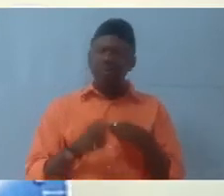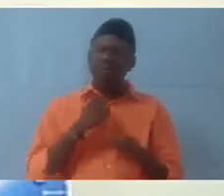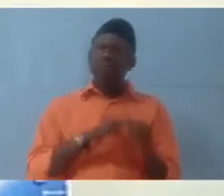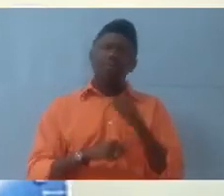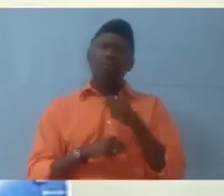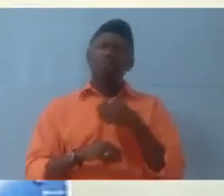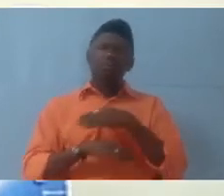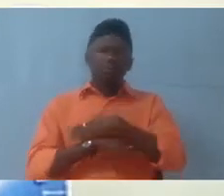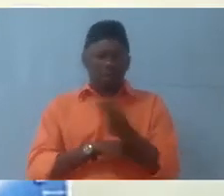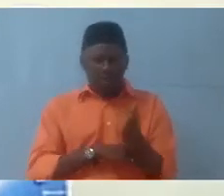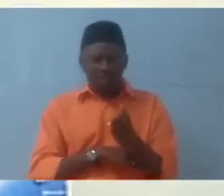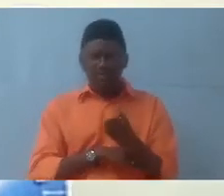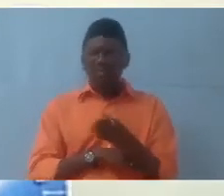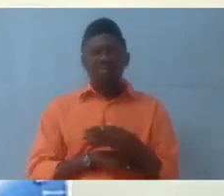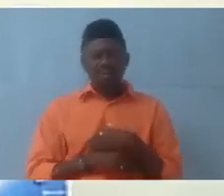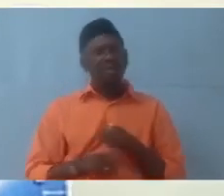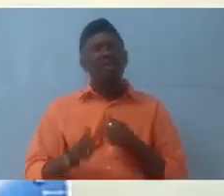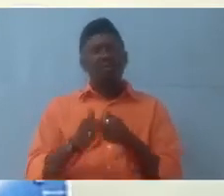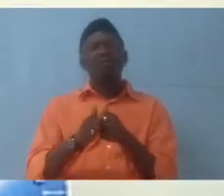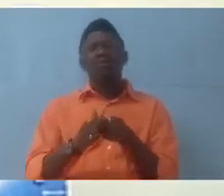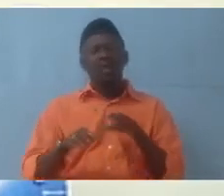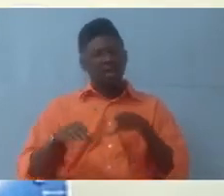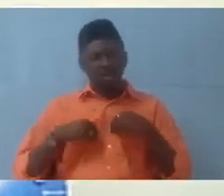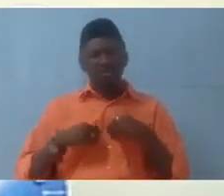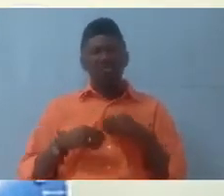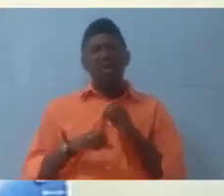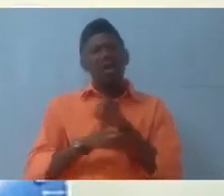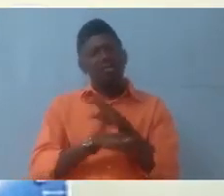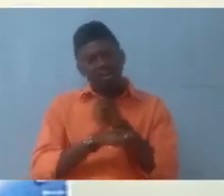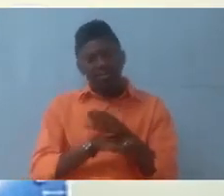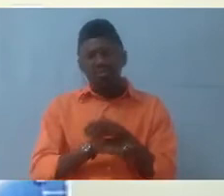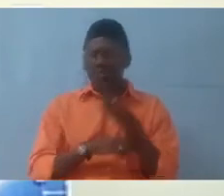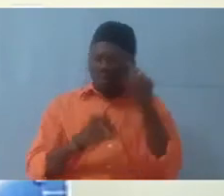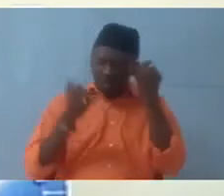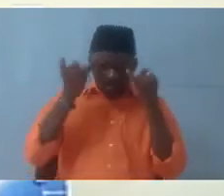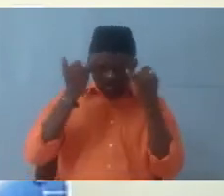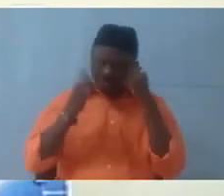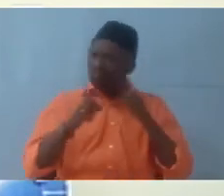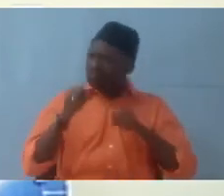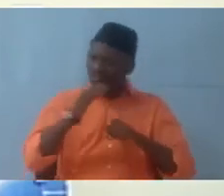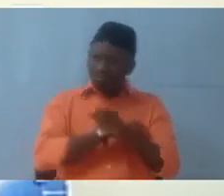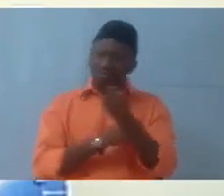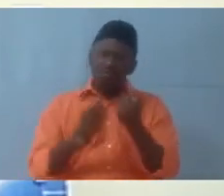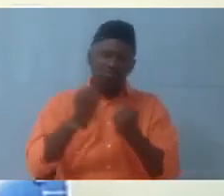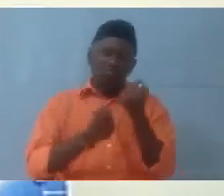to the gate, I decided to just abide by his suggestion and then just drive in.